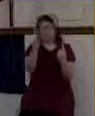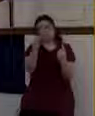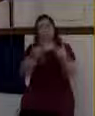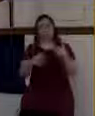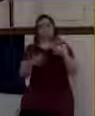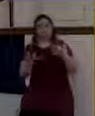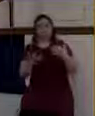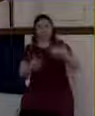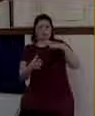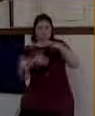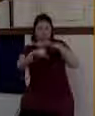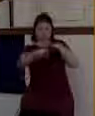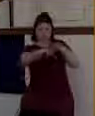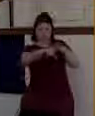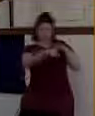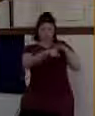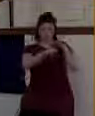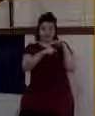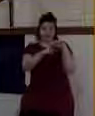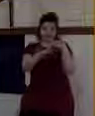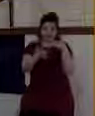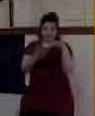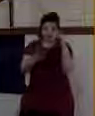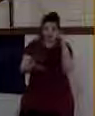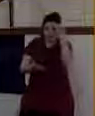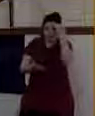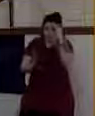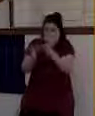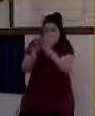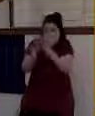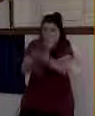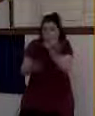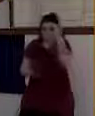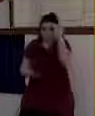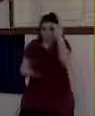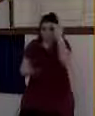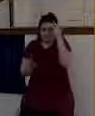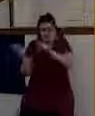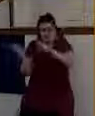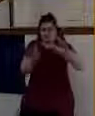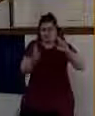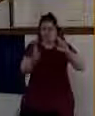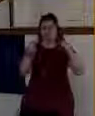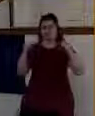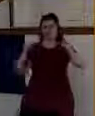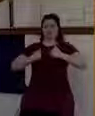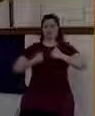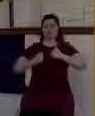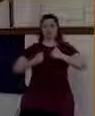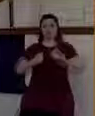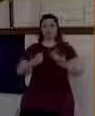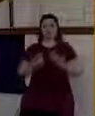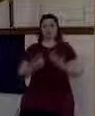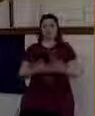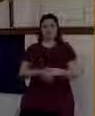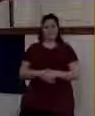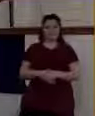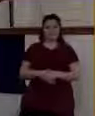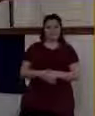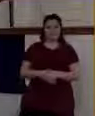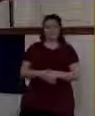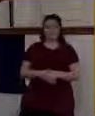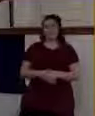with the word of God. You better make sure that you compare it with God's clear word. This is one way to